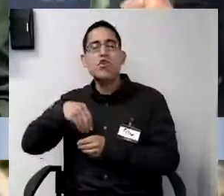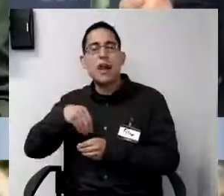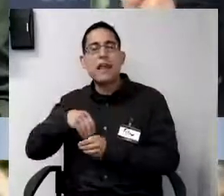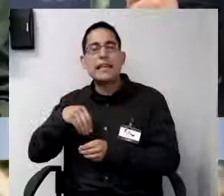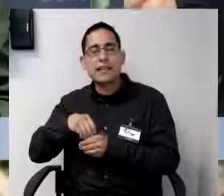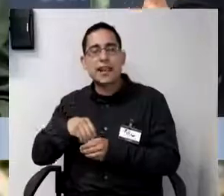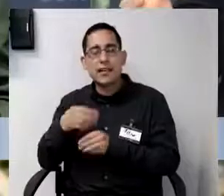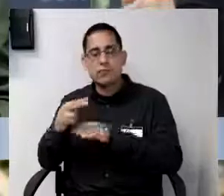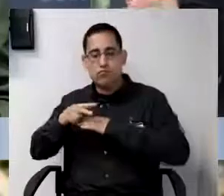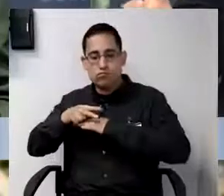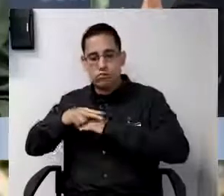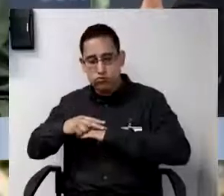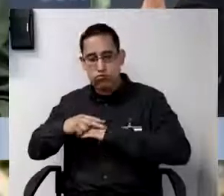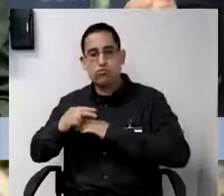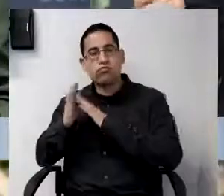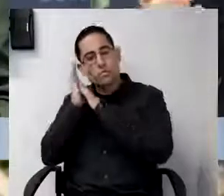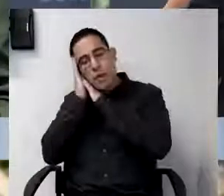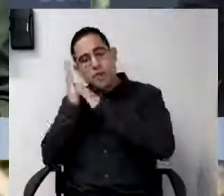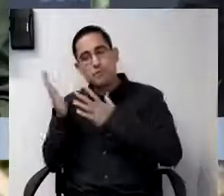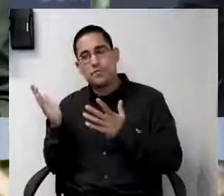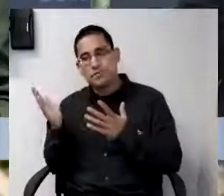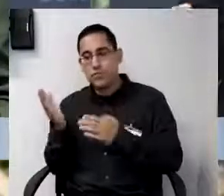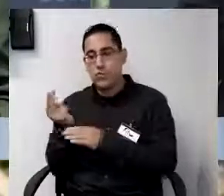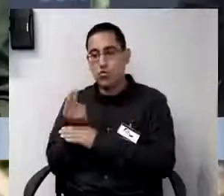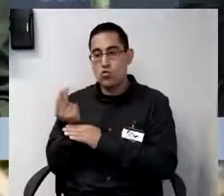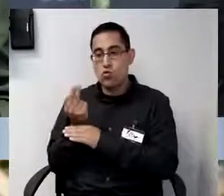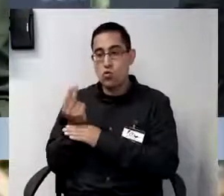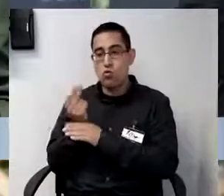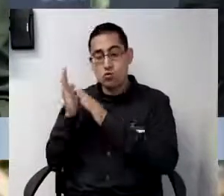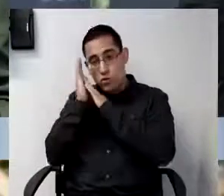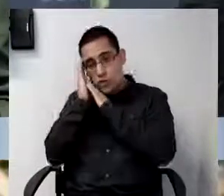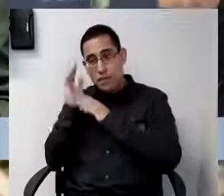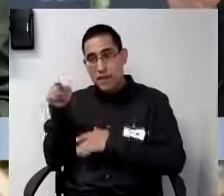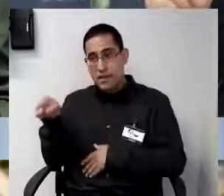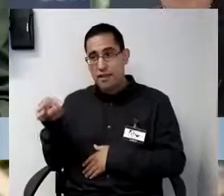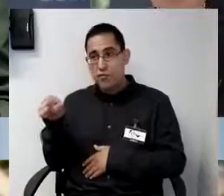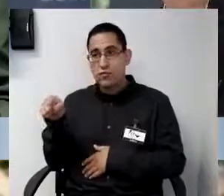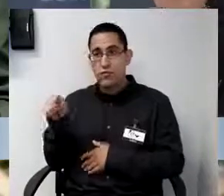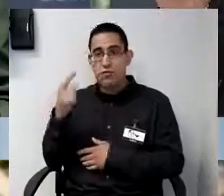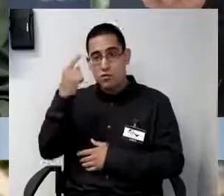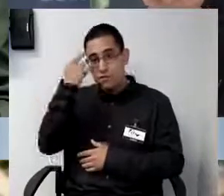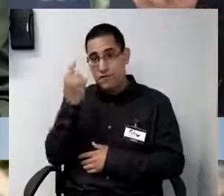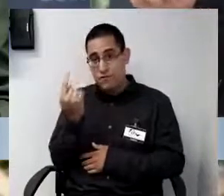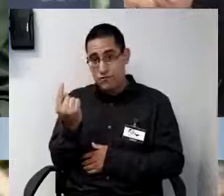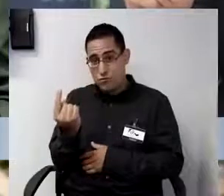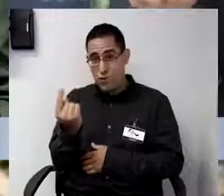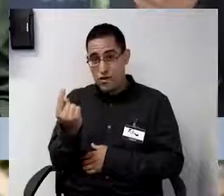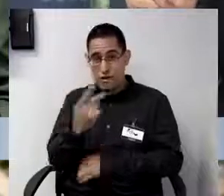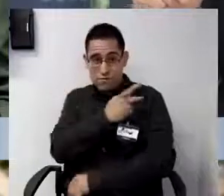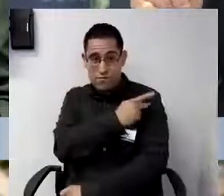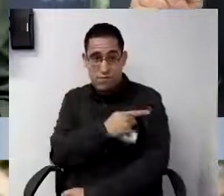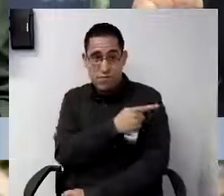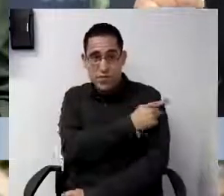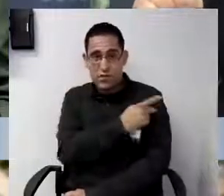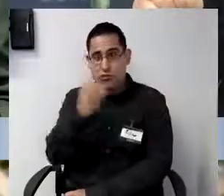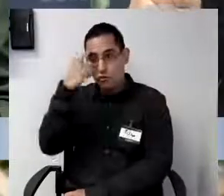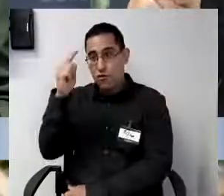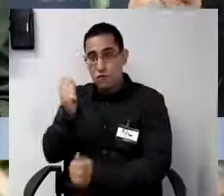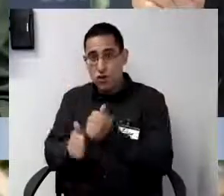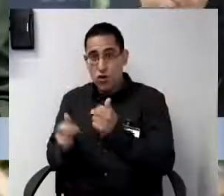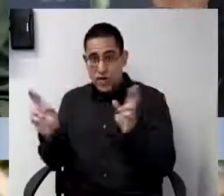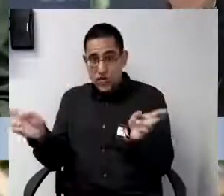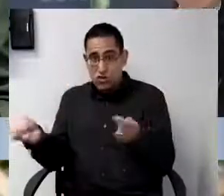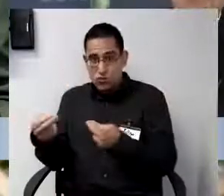we only use beds in the acute medical center for one patient per room, which is what we're trying to